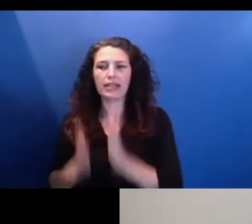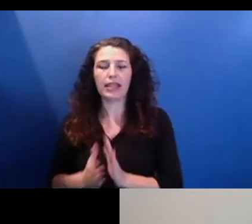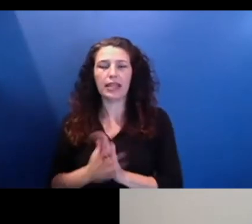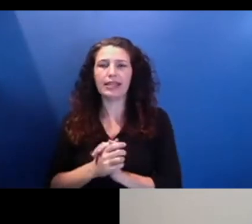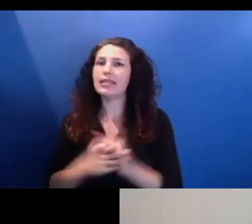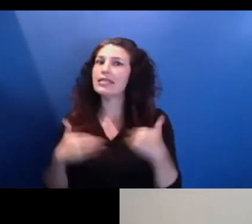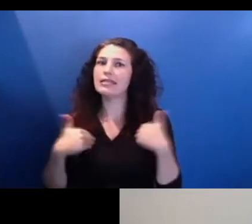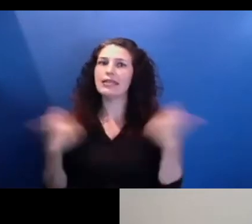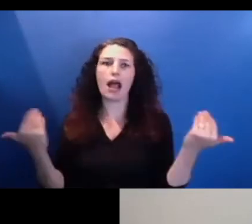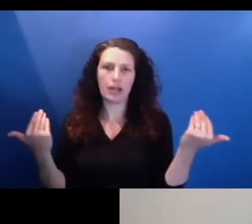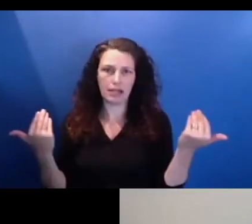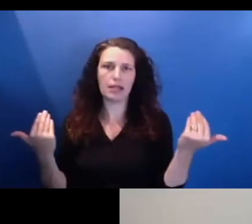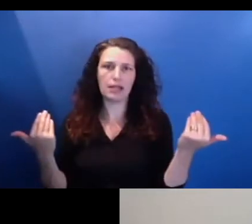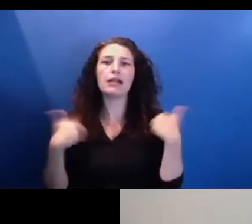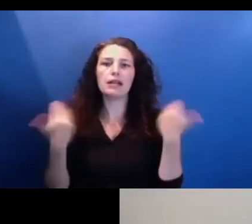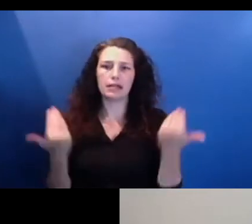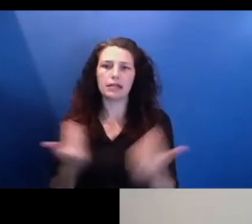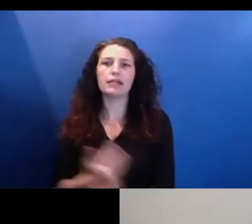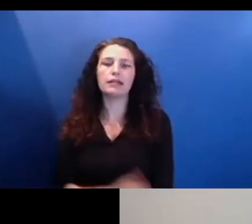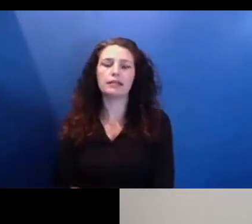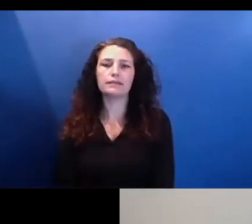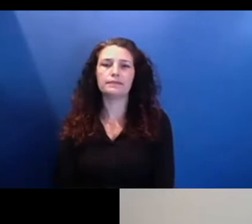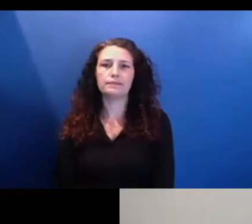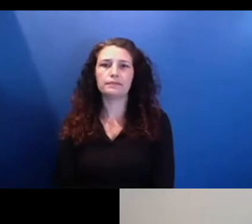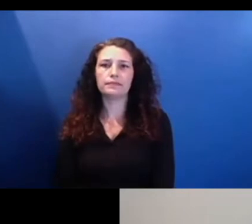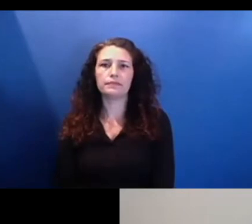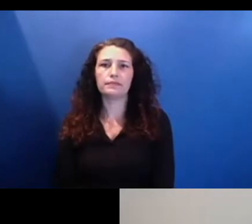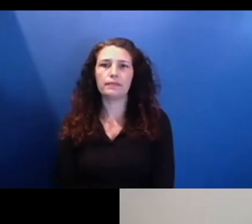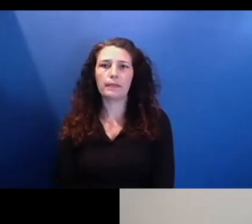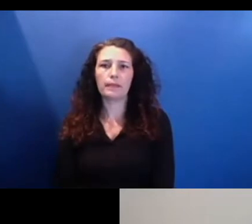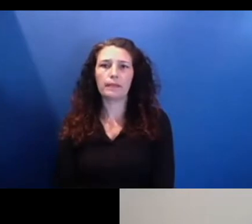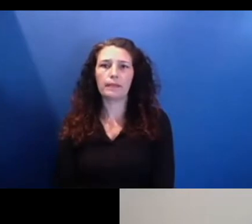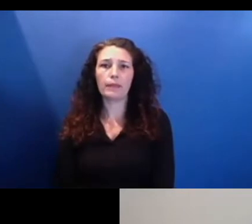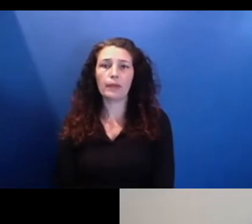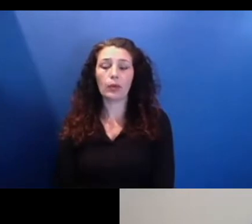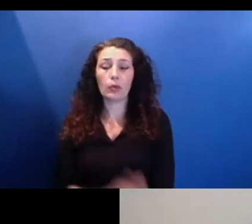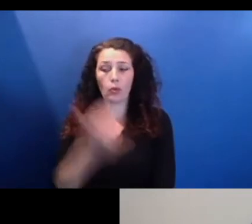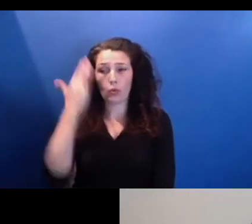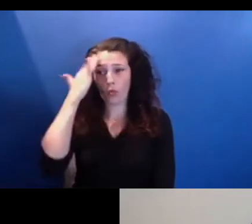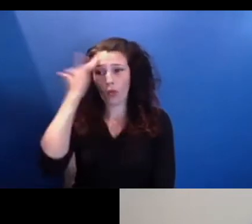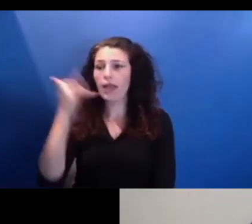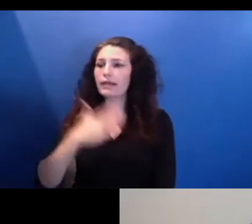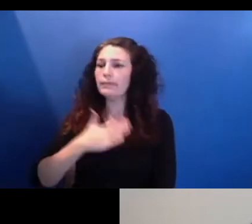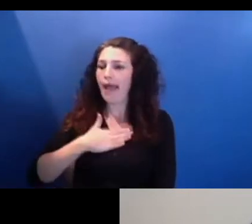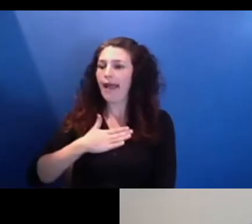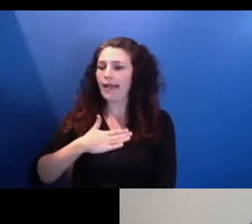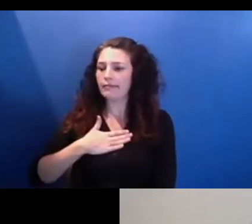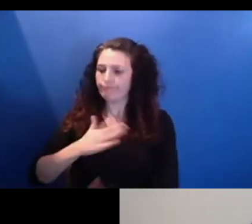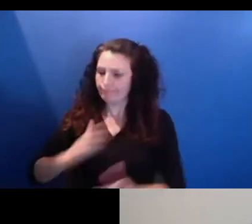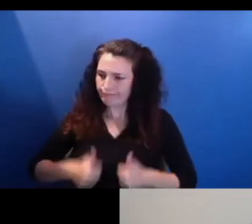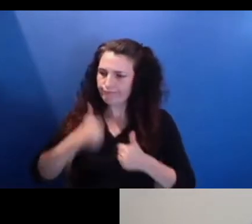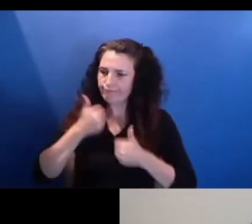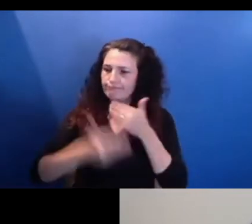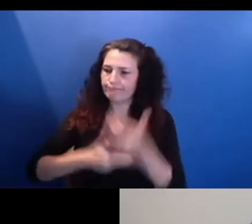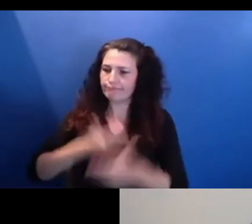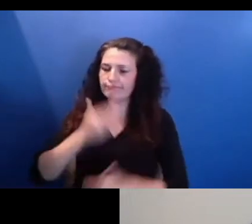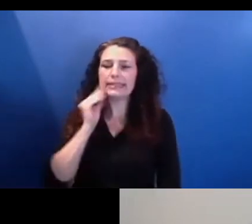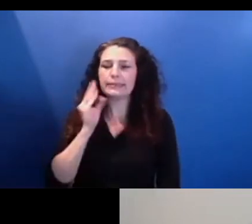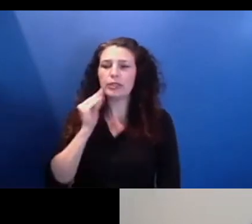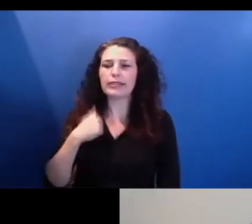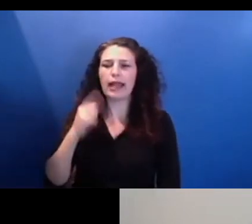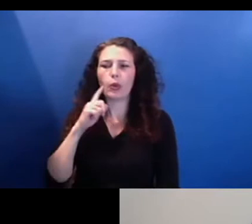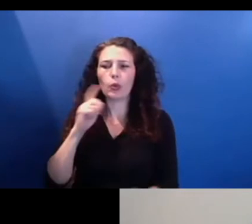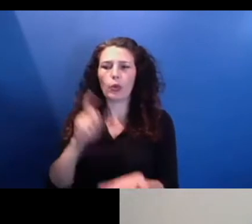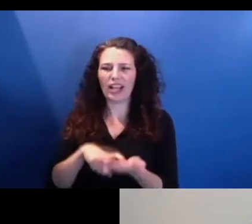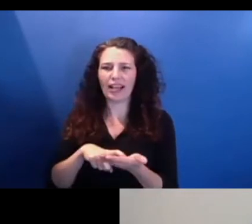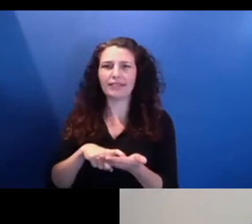young age because of my lived experience. I recognized when I was very, very